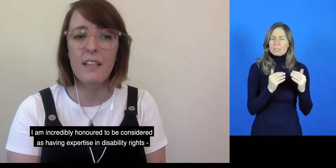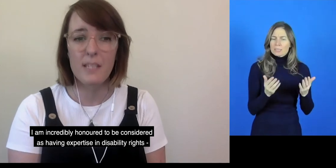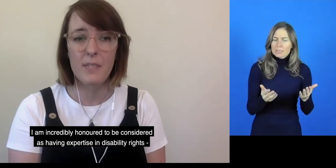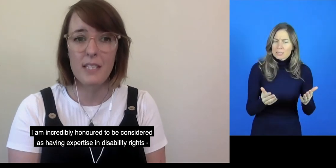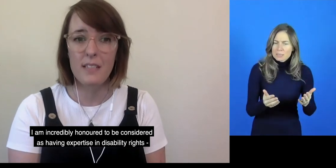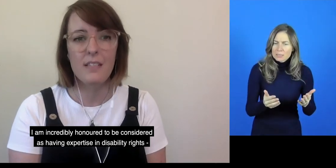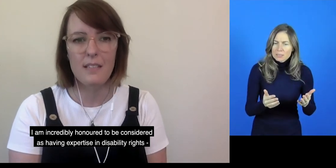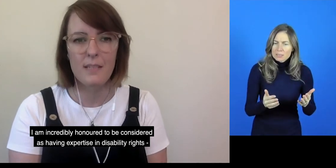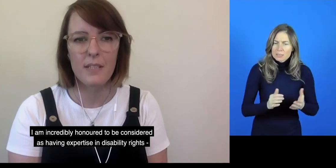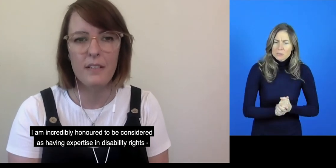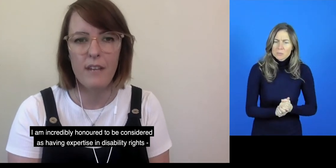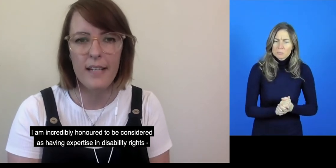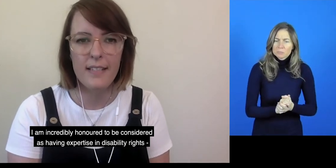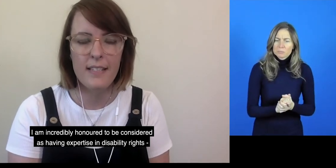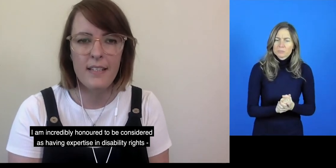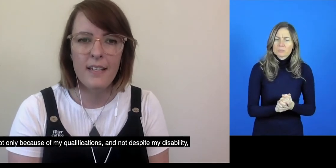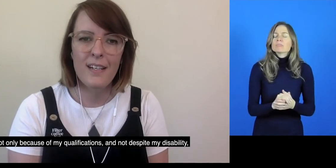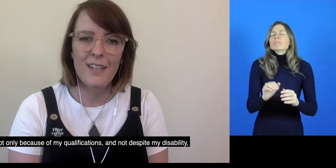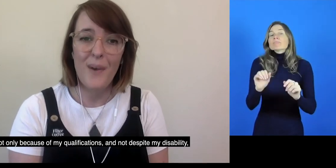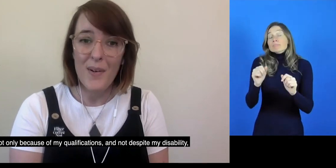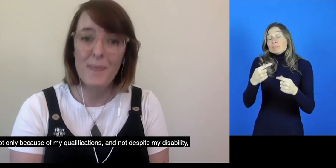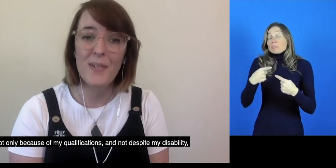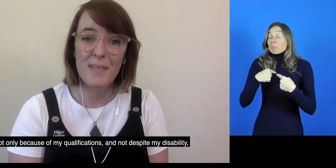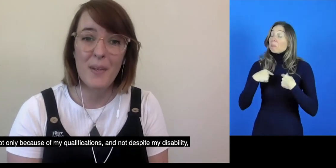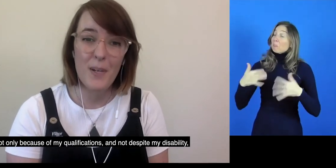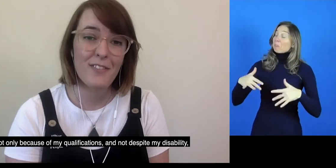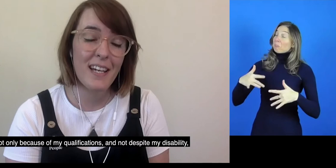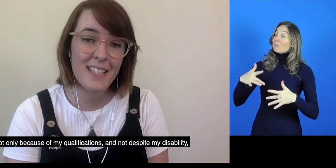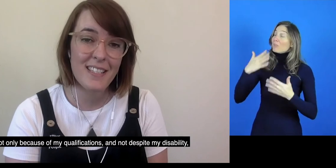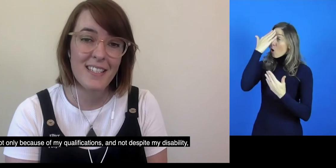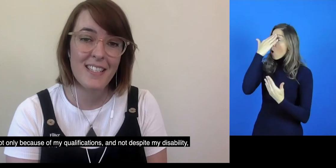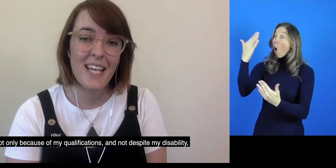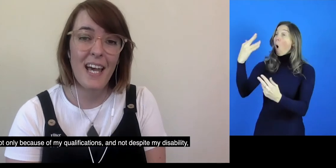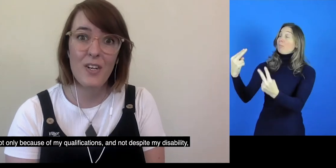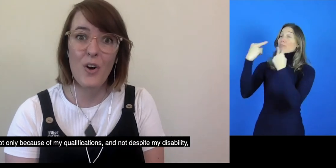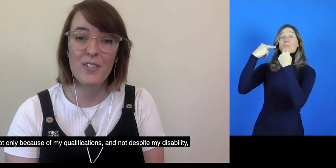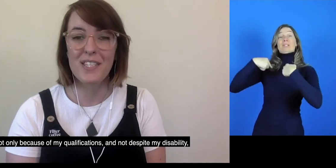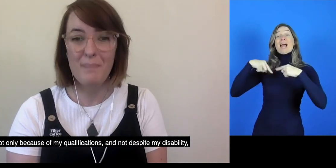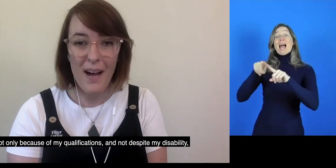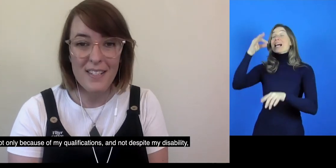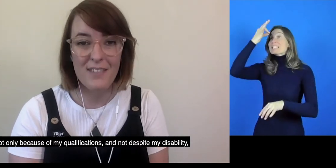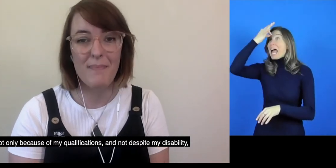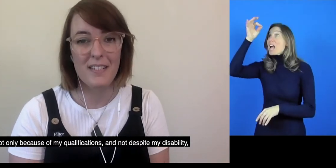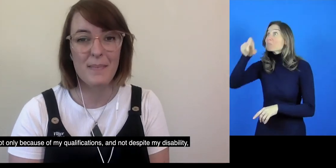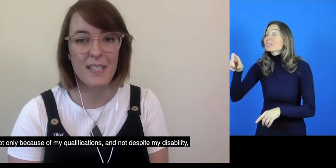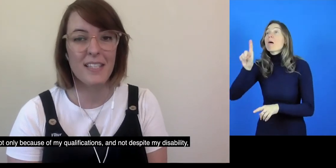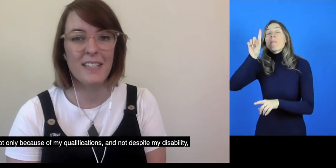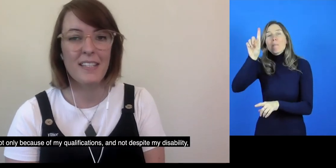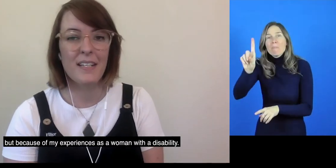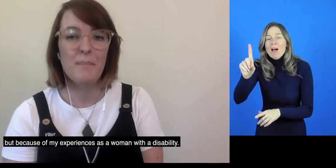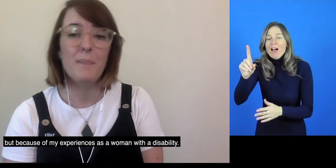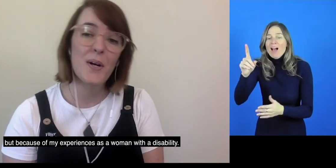having expertise in disability rights, not only because of my qualifications and not despite my